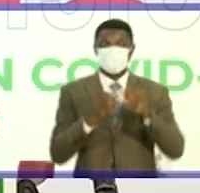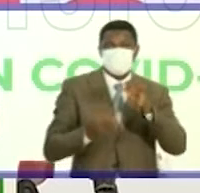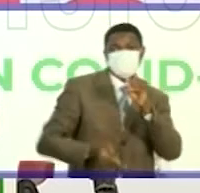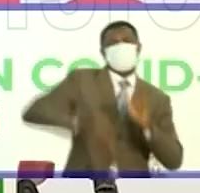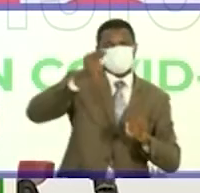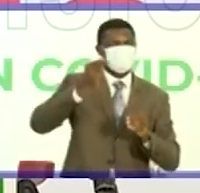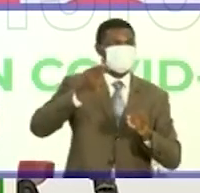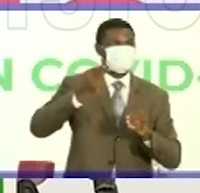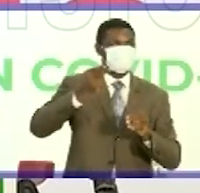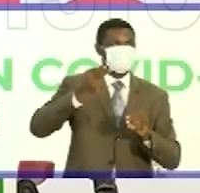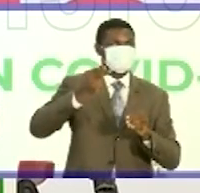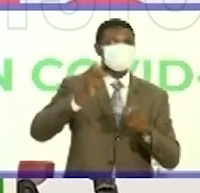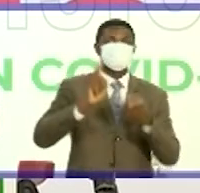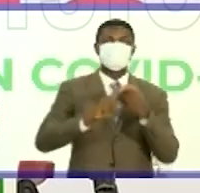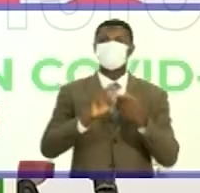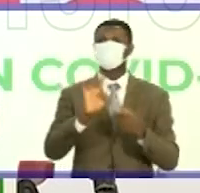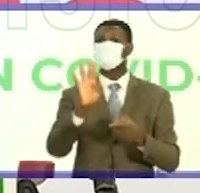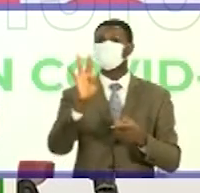exponentially to